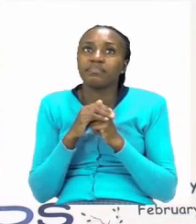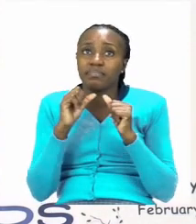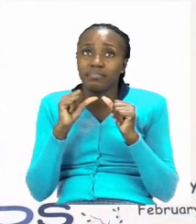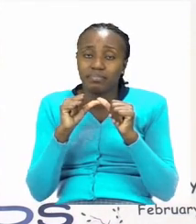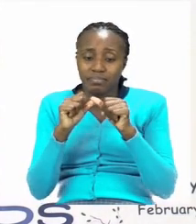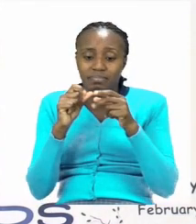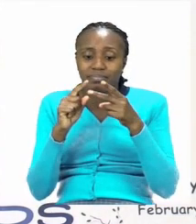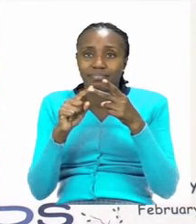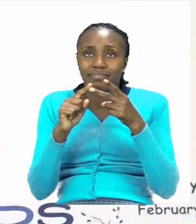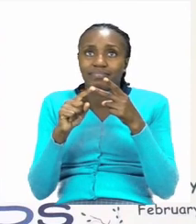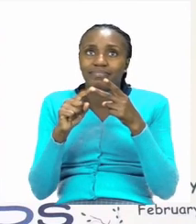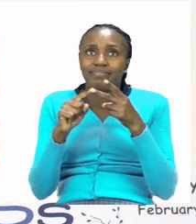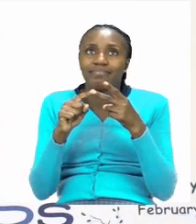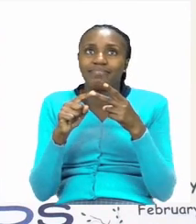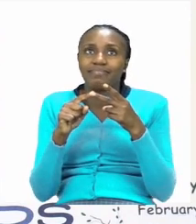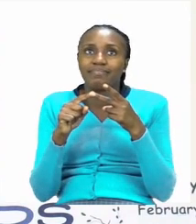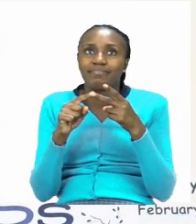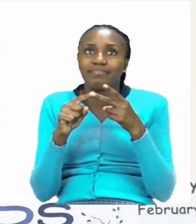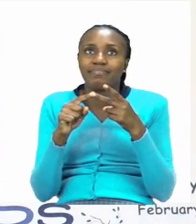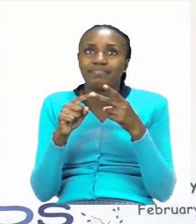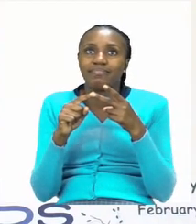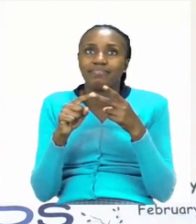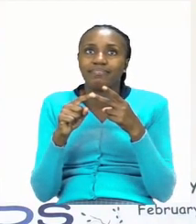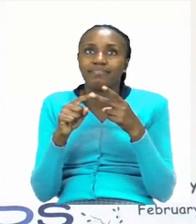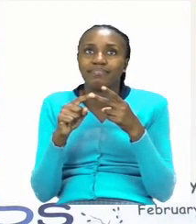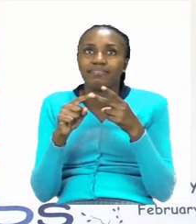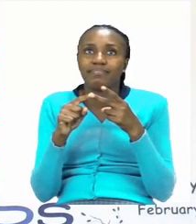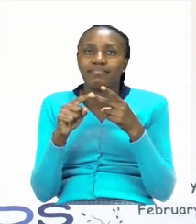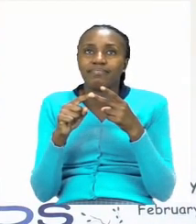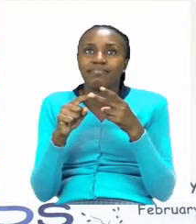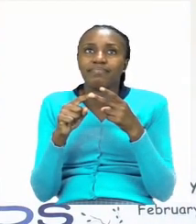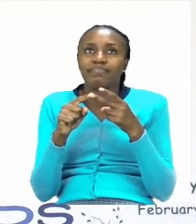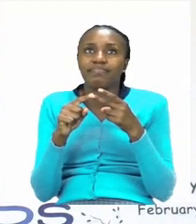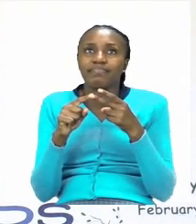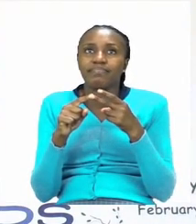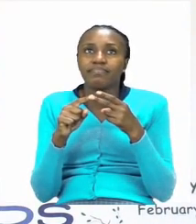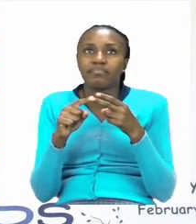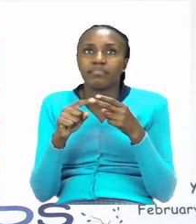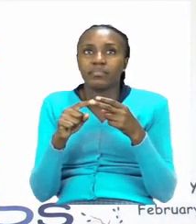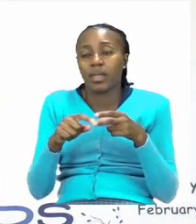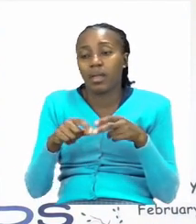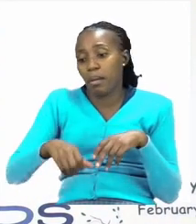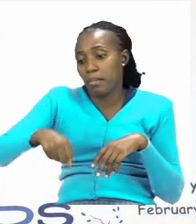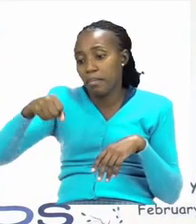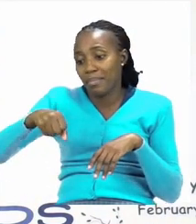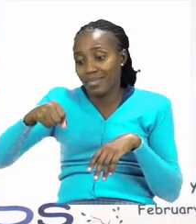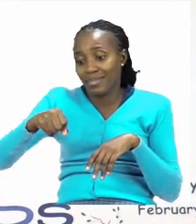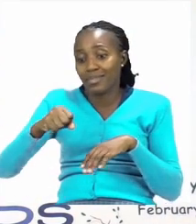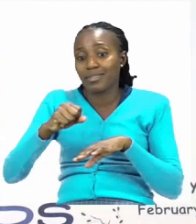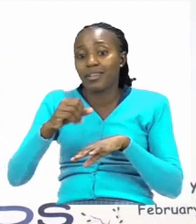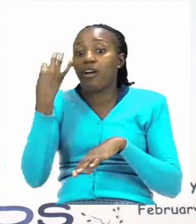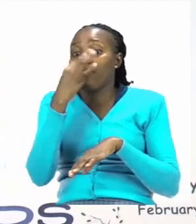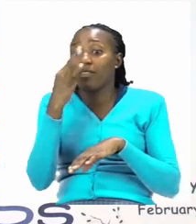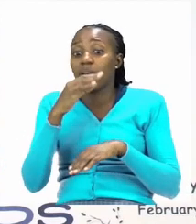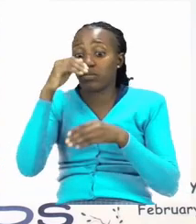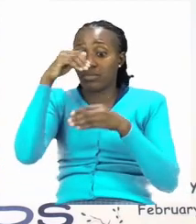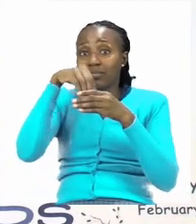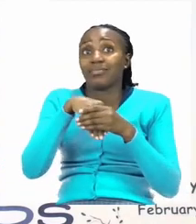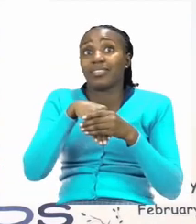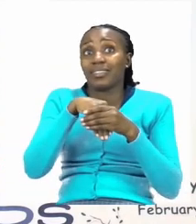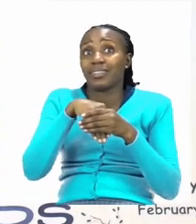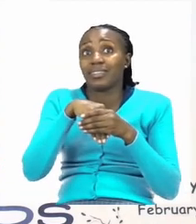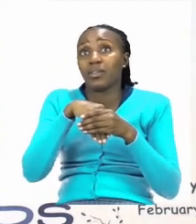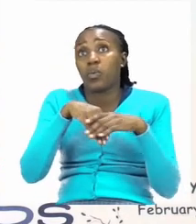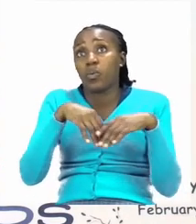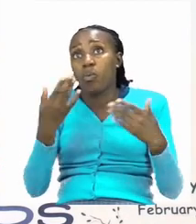on to number 2. Number 2 says, the flowers are dash